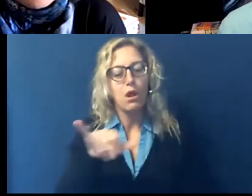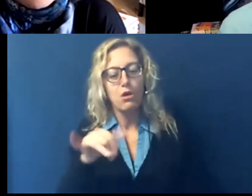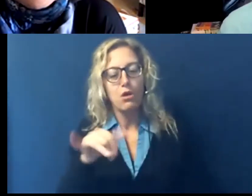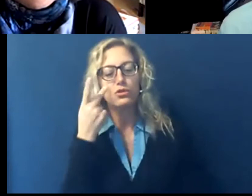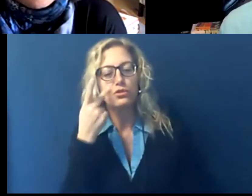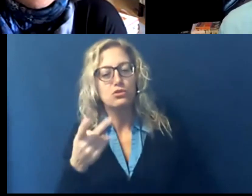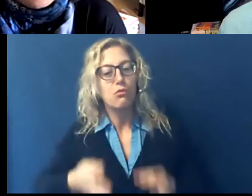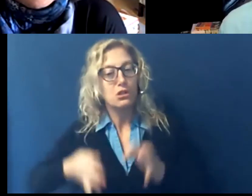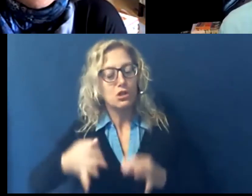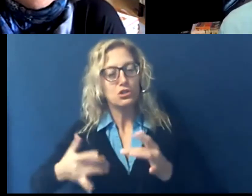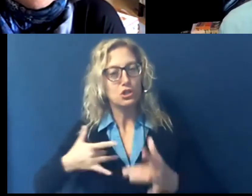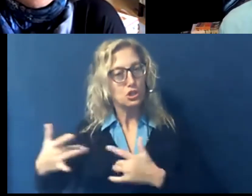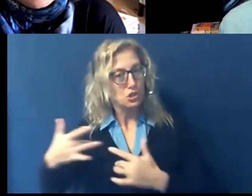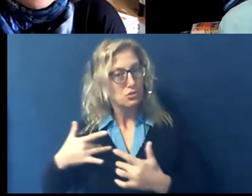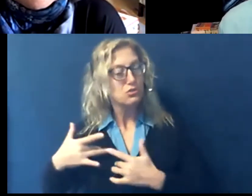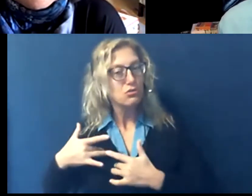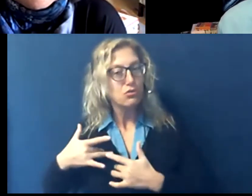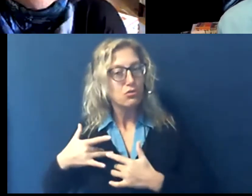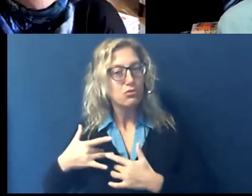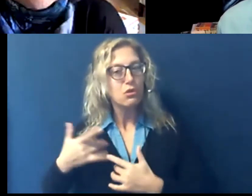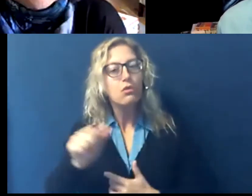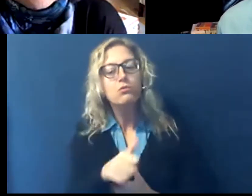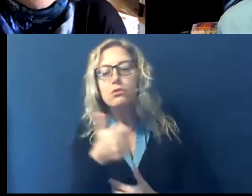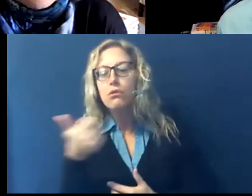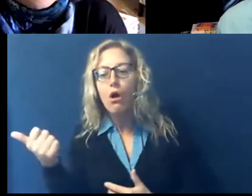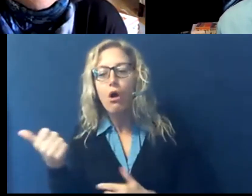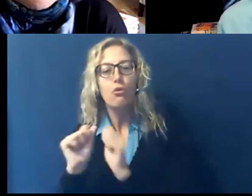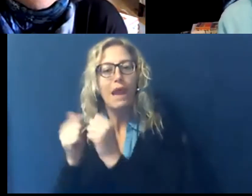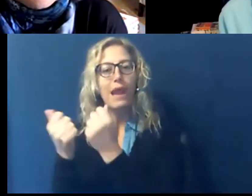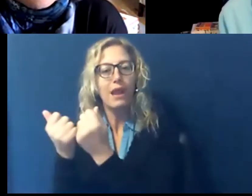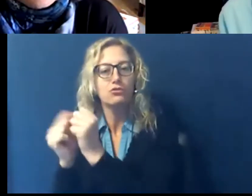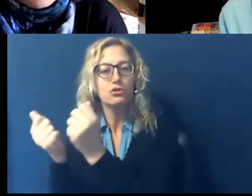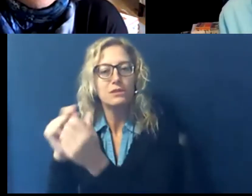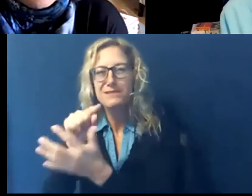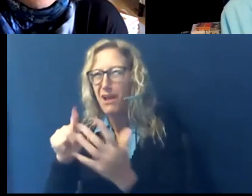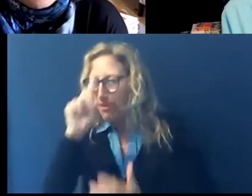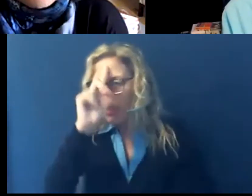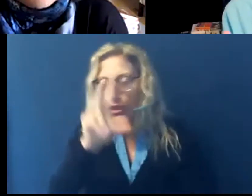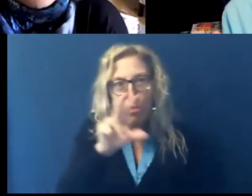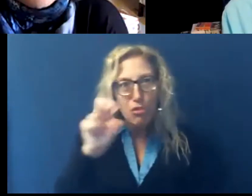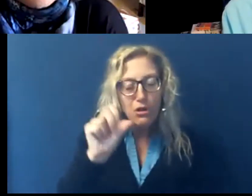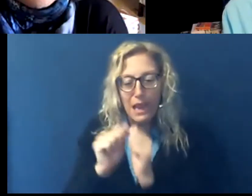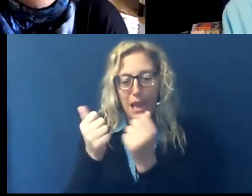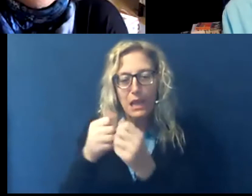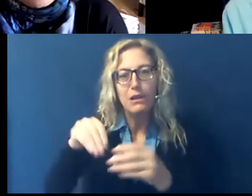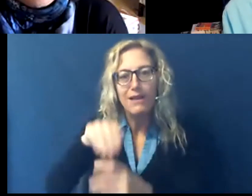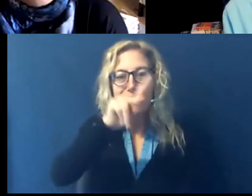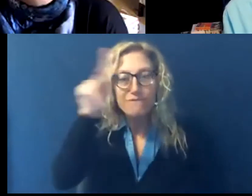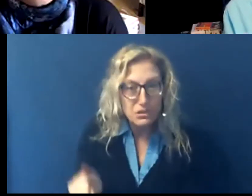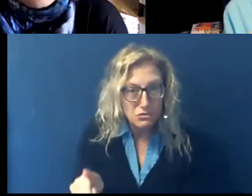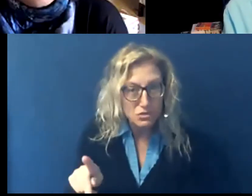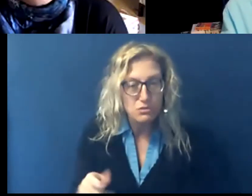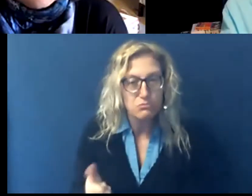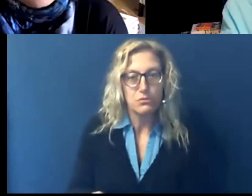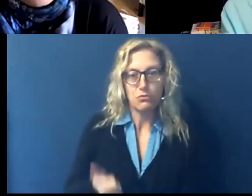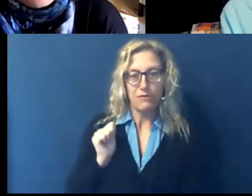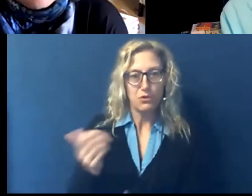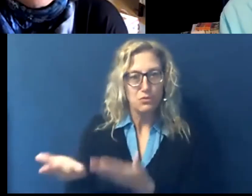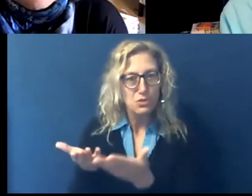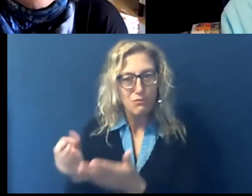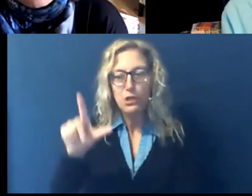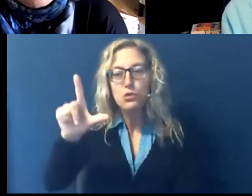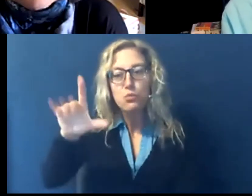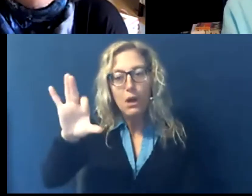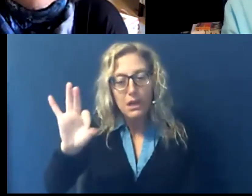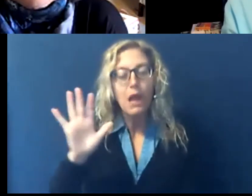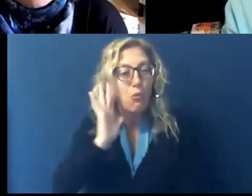justices concerned about the fact that there were other agencies, 30 agencies in Philadelphia in which you could get service, and 29 of them